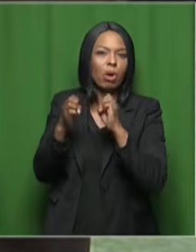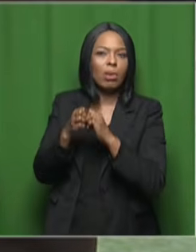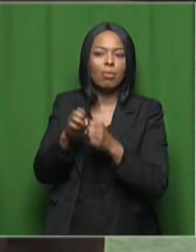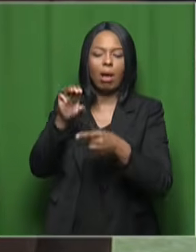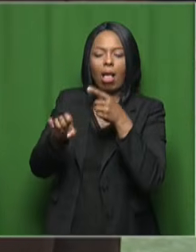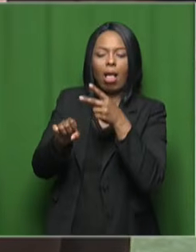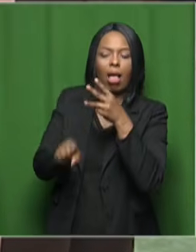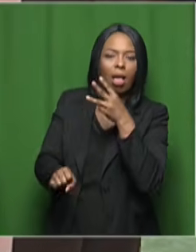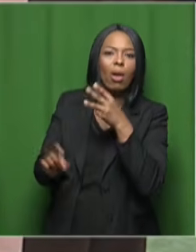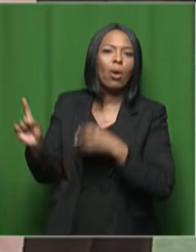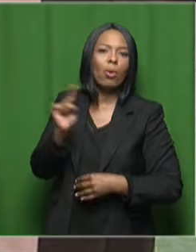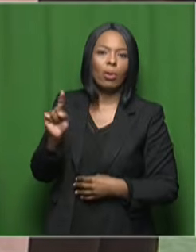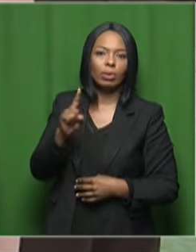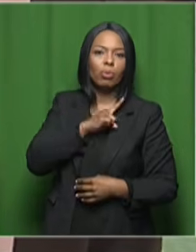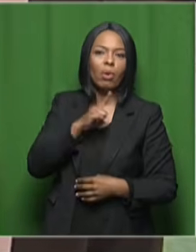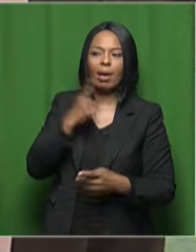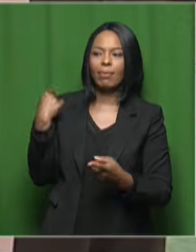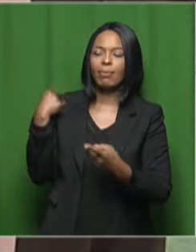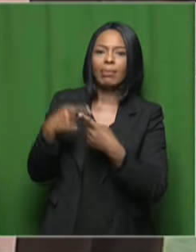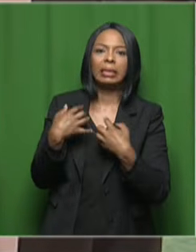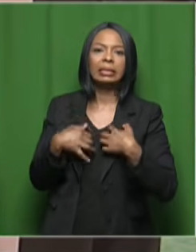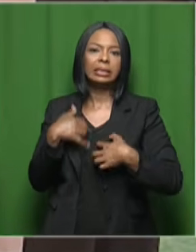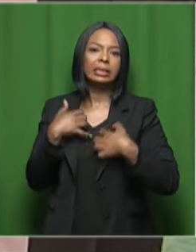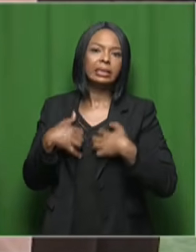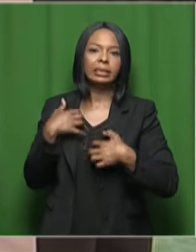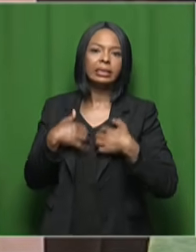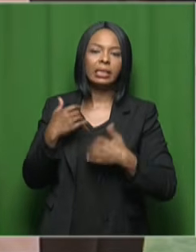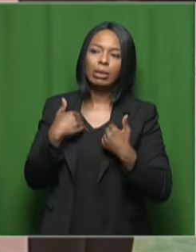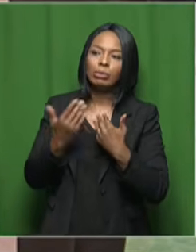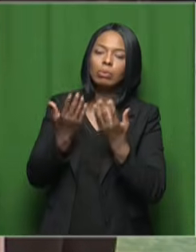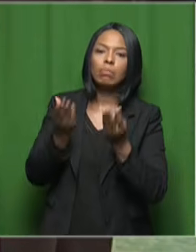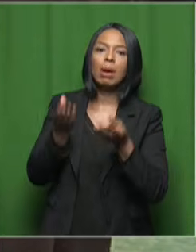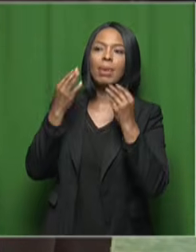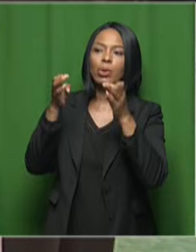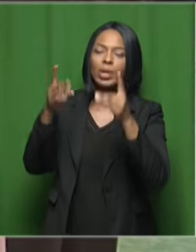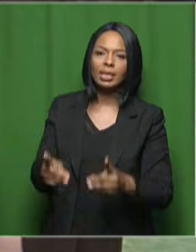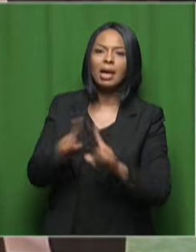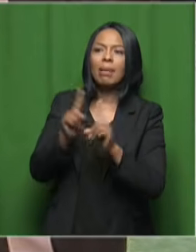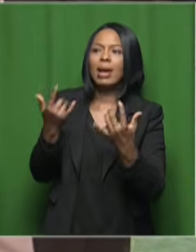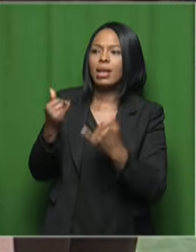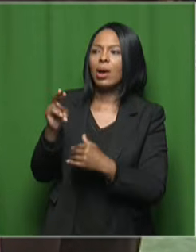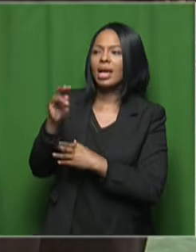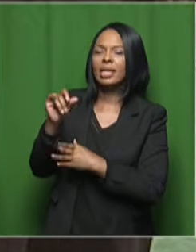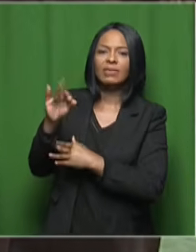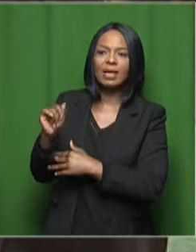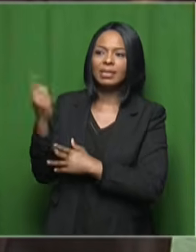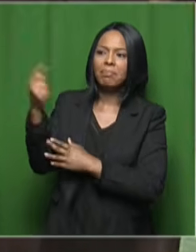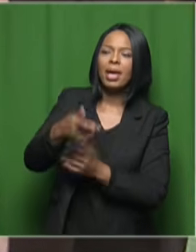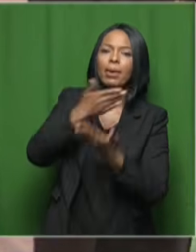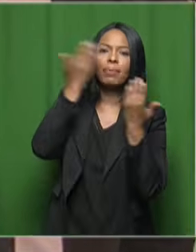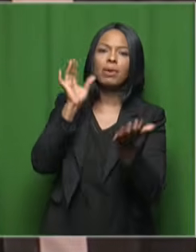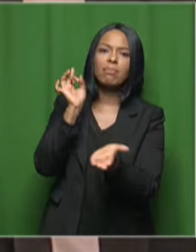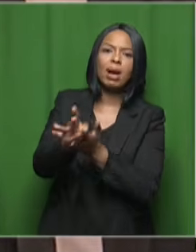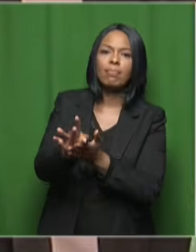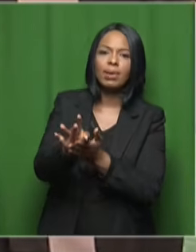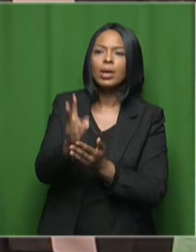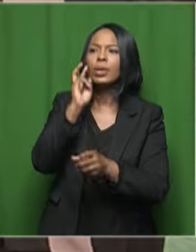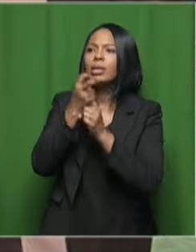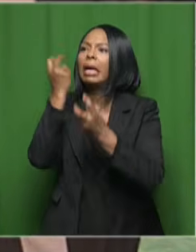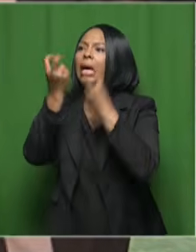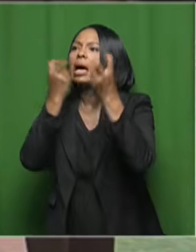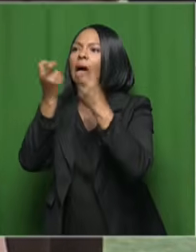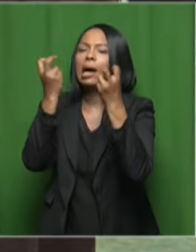and the issue is, and I imagine, I mean, you're desperate to get an education, and then because NSFAS is not paying, you're kicked out, and you've got to find somewhere to